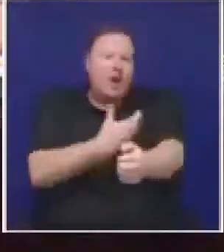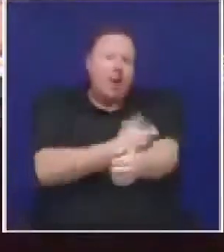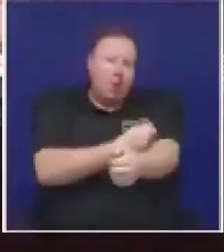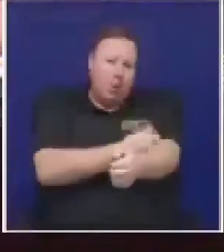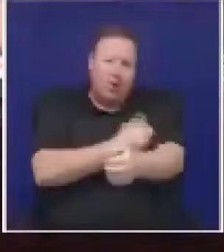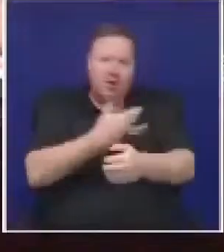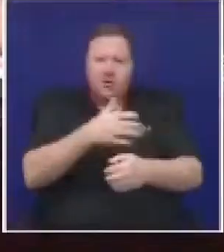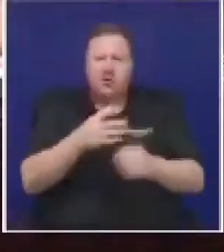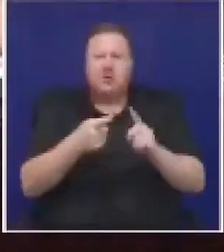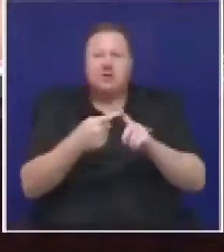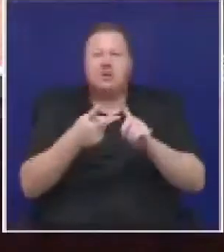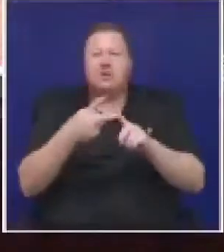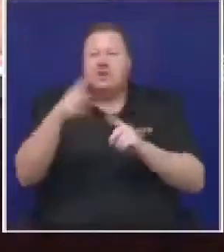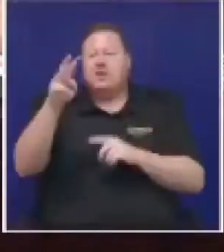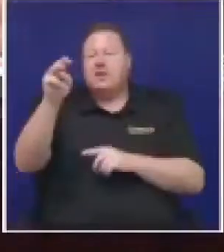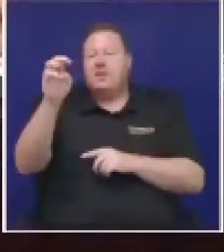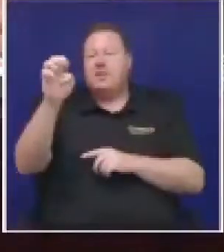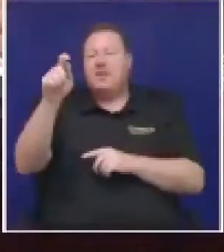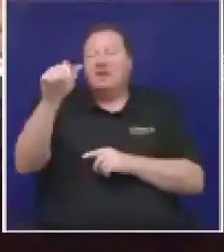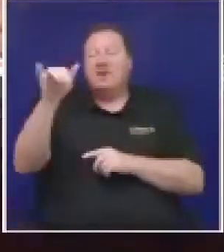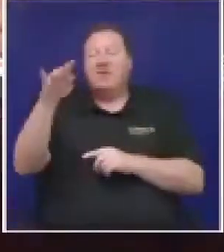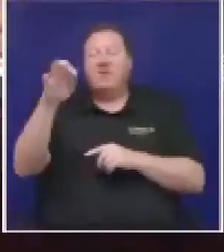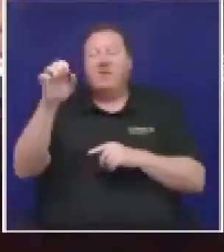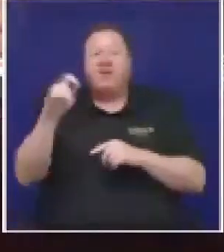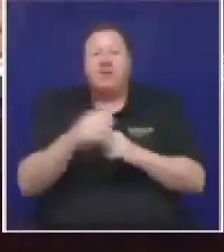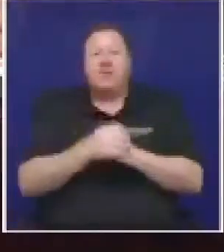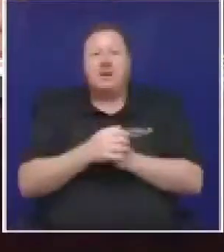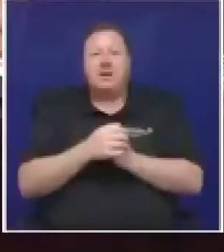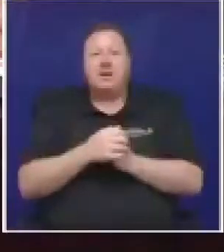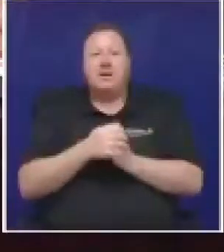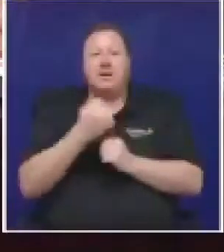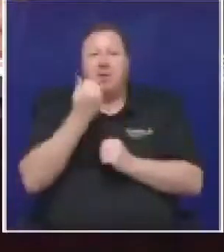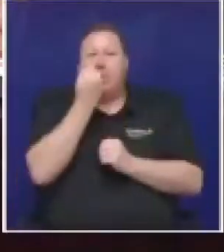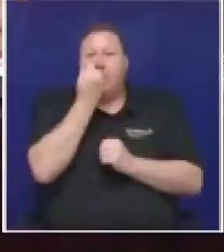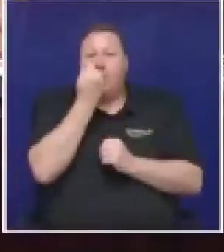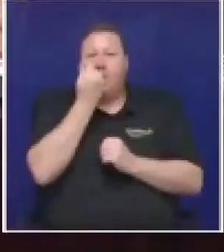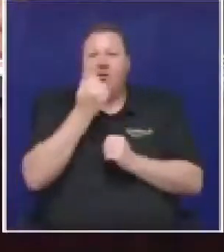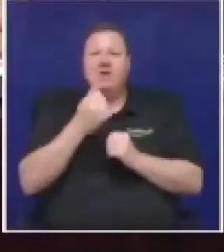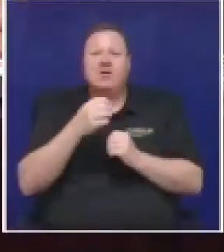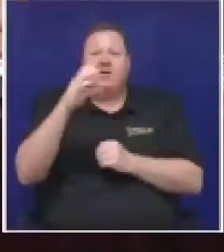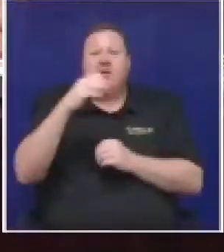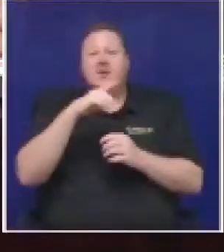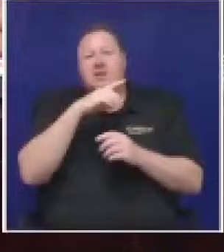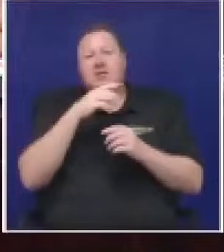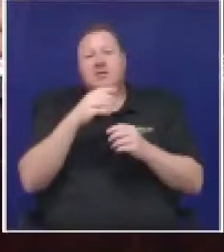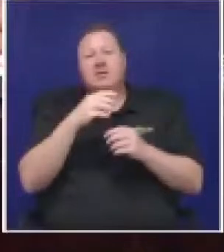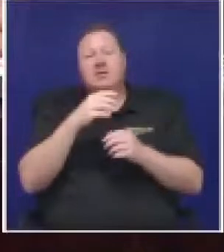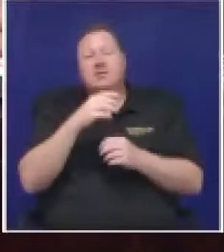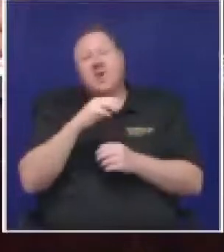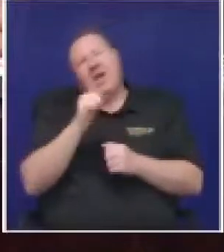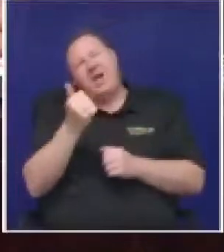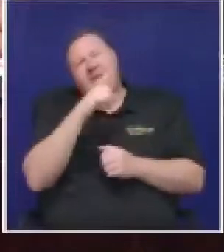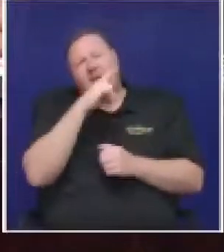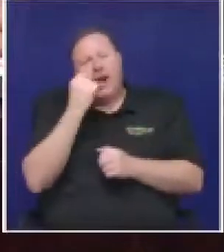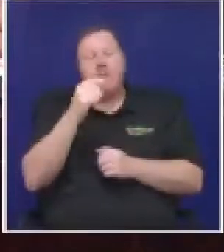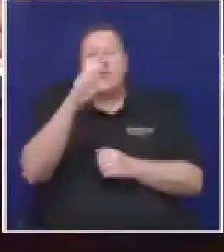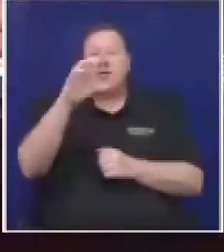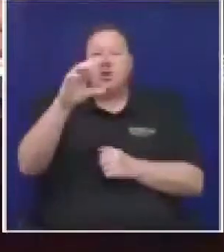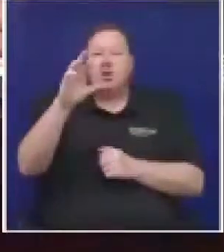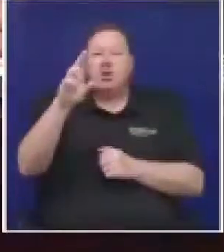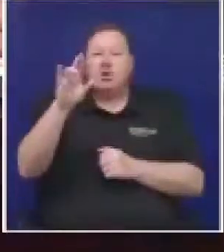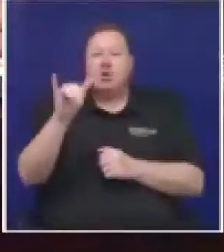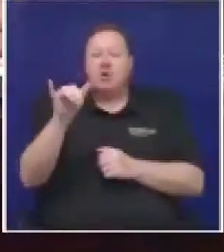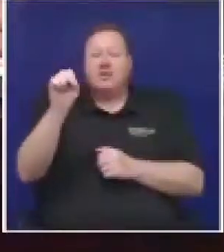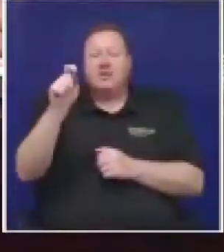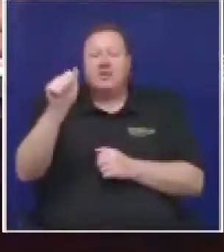and methamphetamine, or sometimes called crystal meth, along the southern